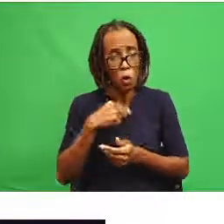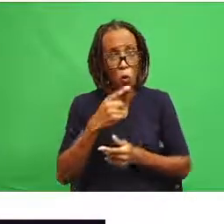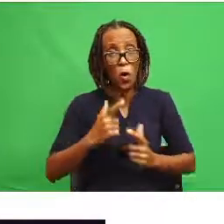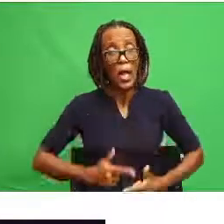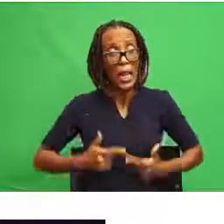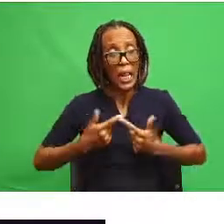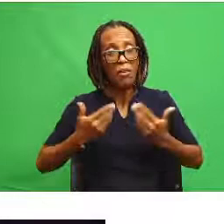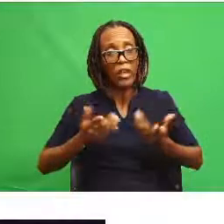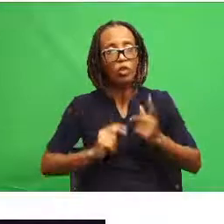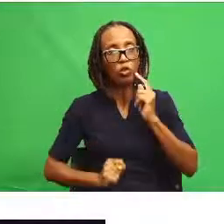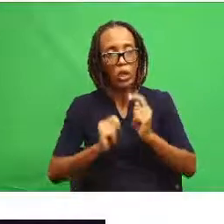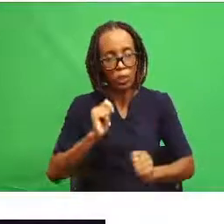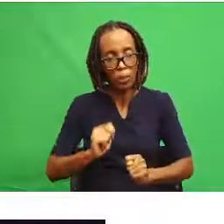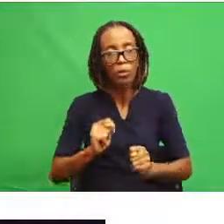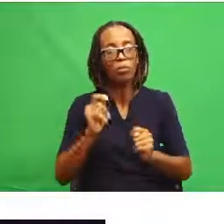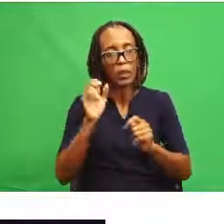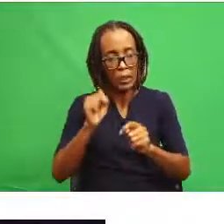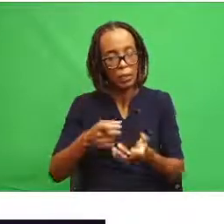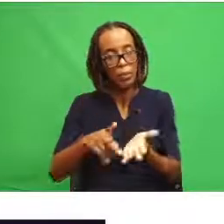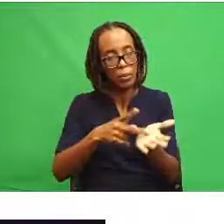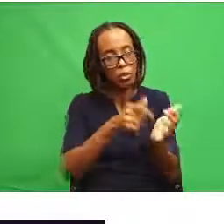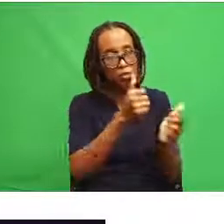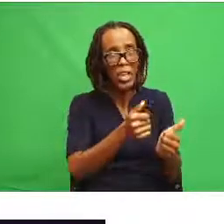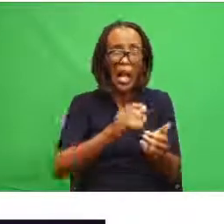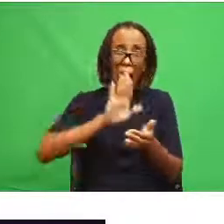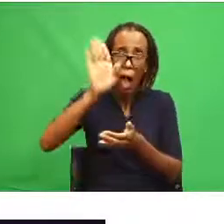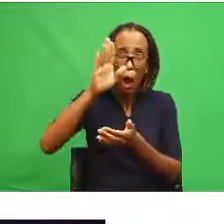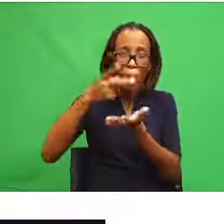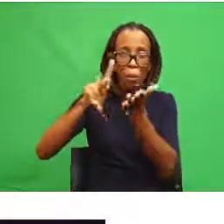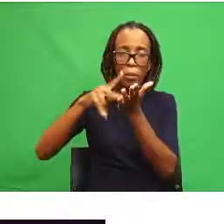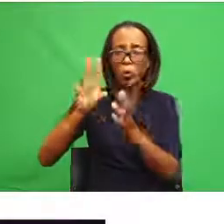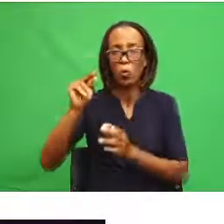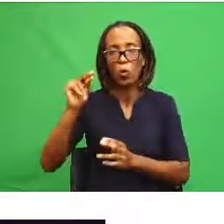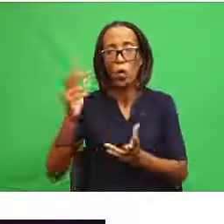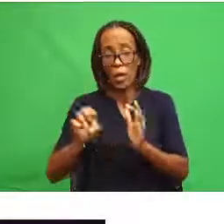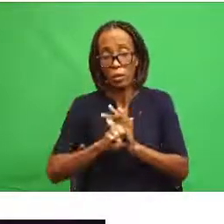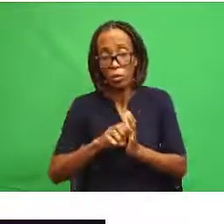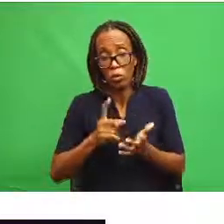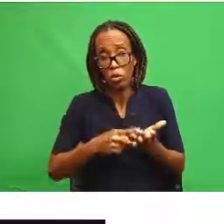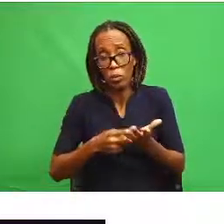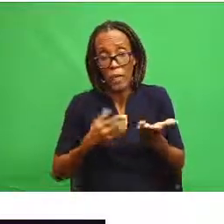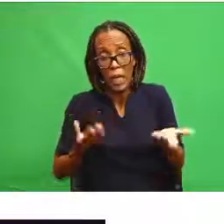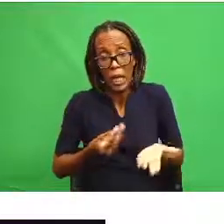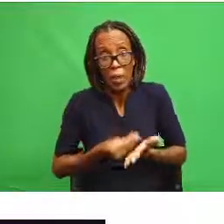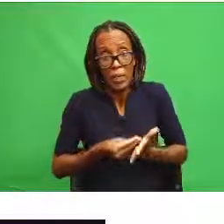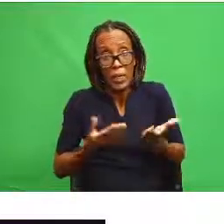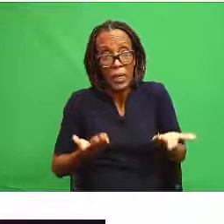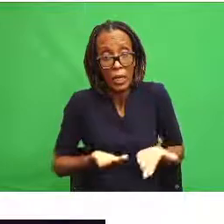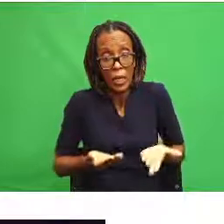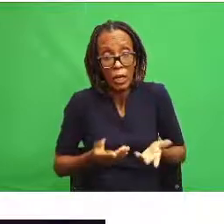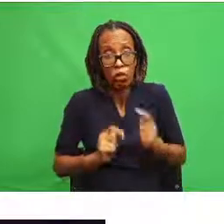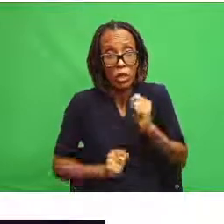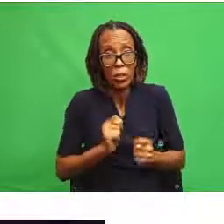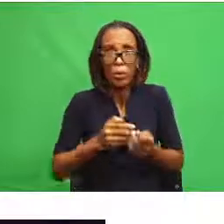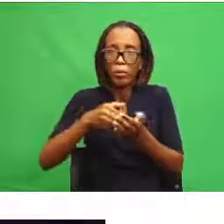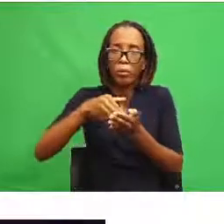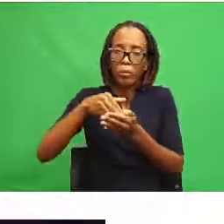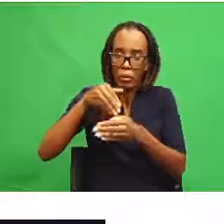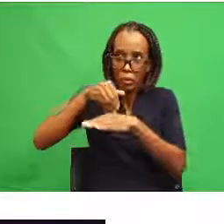actually living abroad and having the benefit of both the grant here, benefits here being benefited from